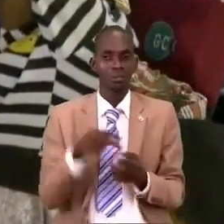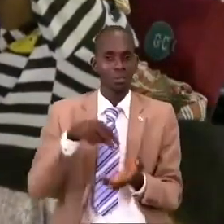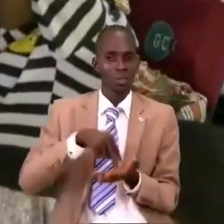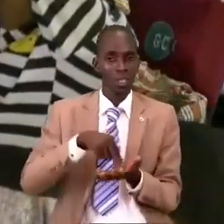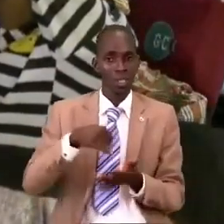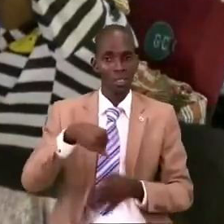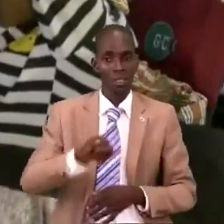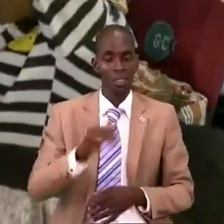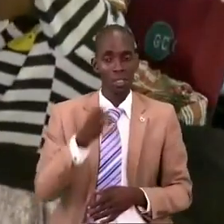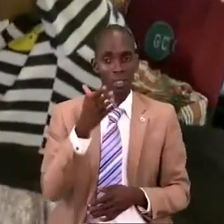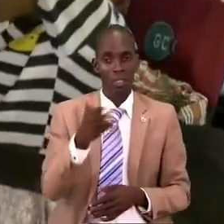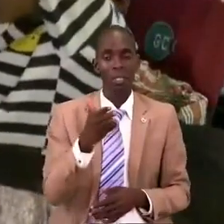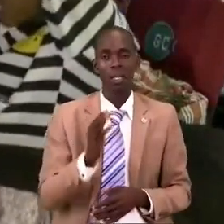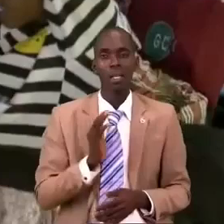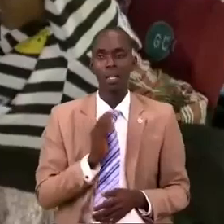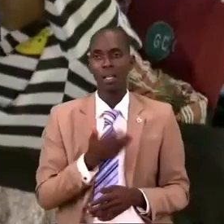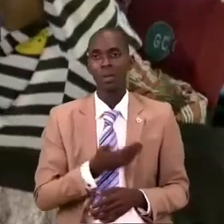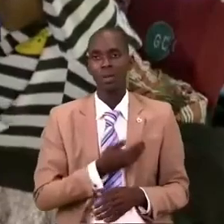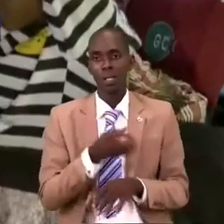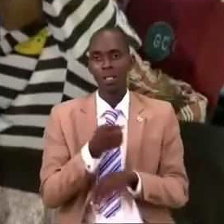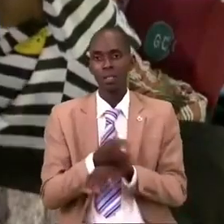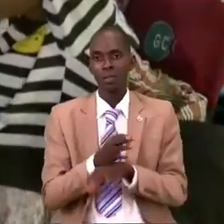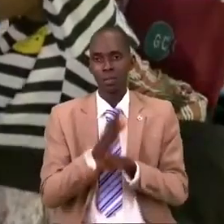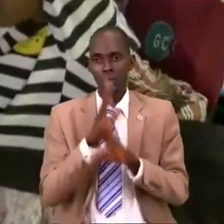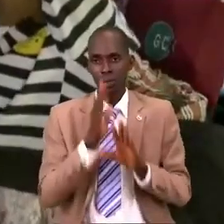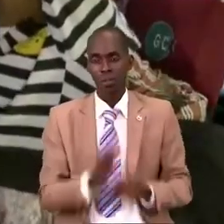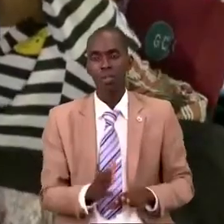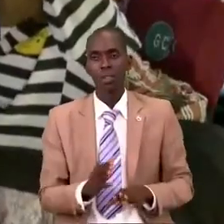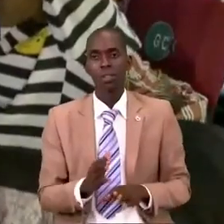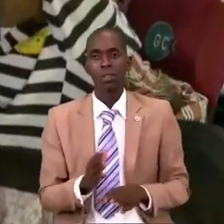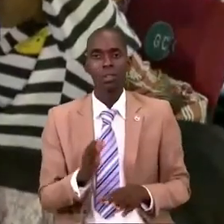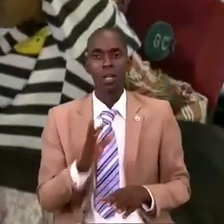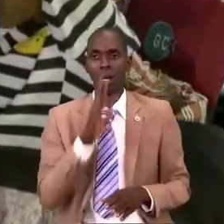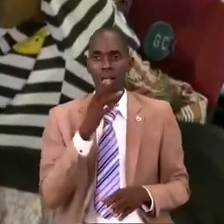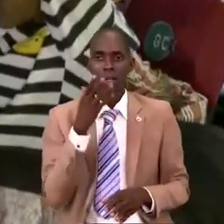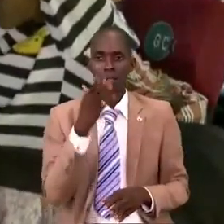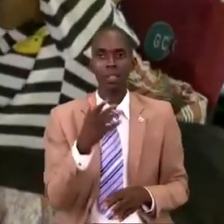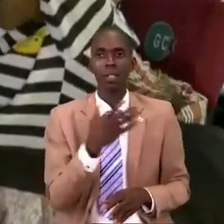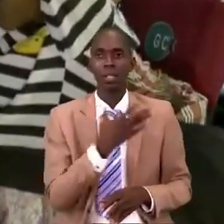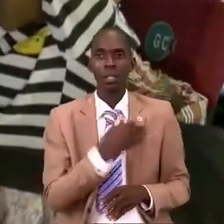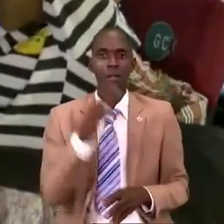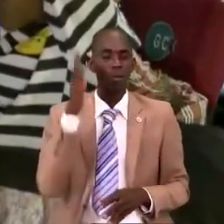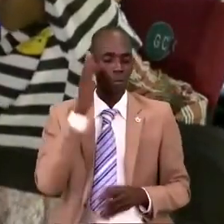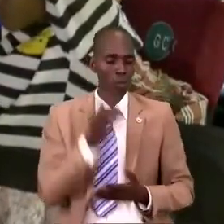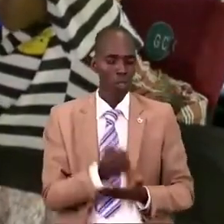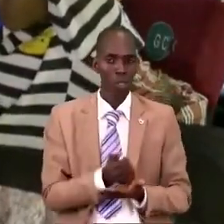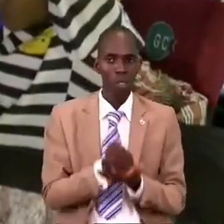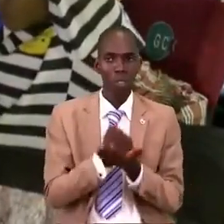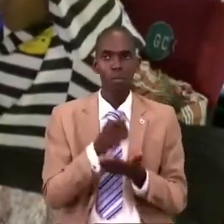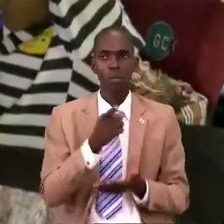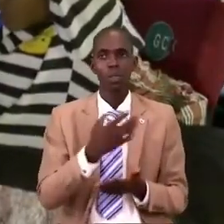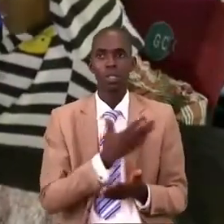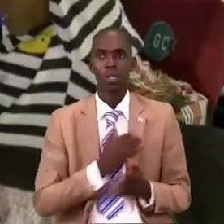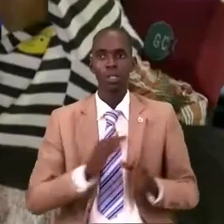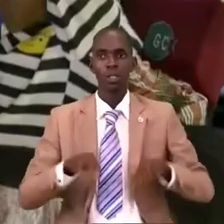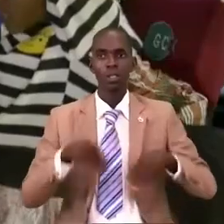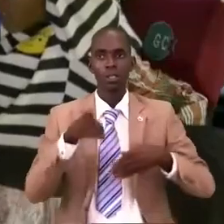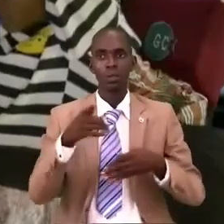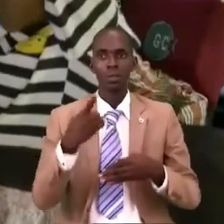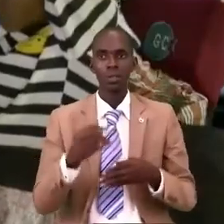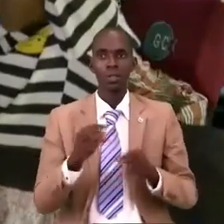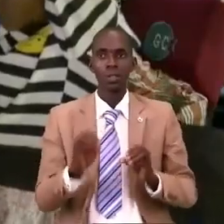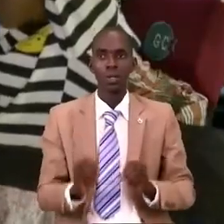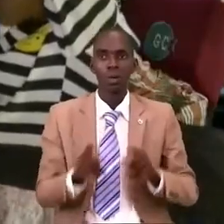the privilege of telling who you are and what the Lord has done, and it'll make you